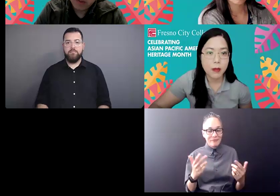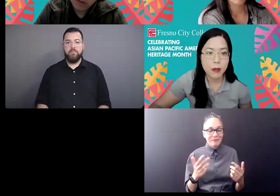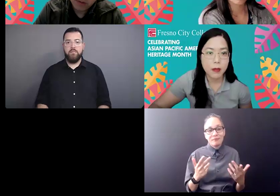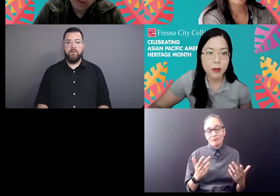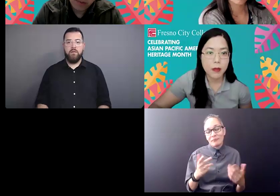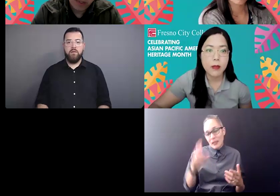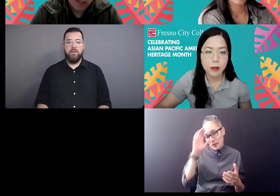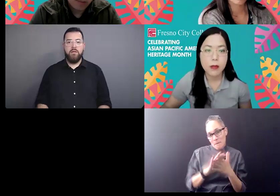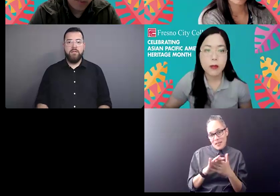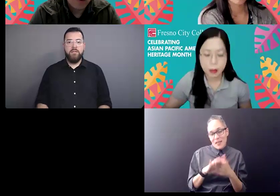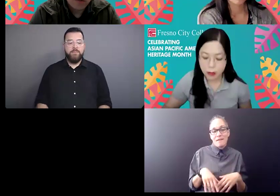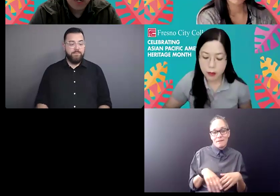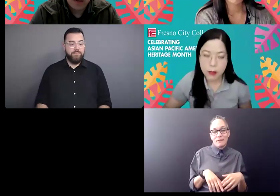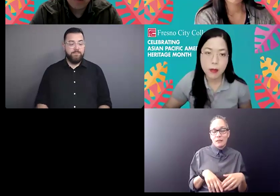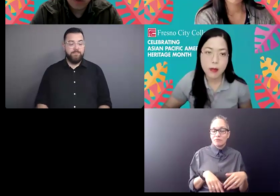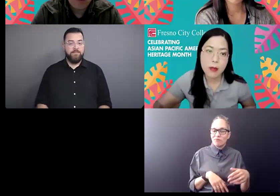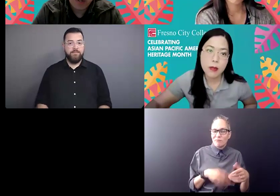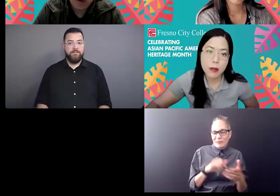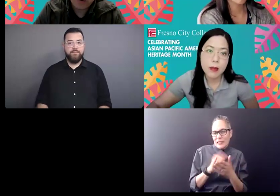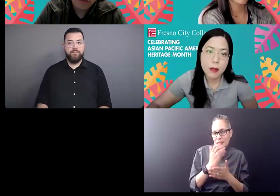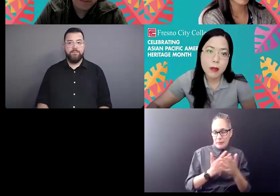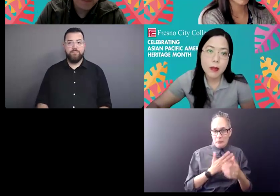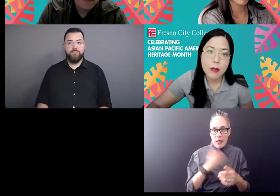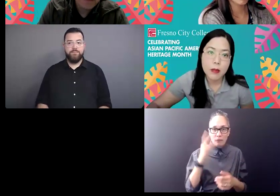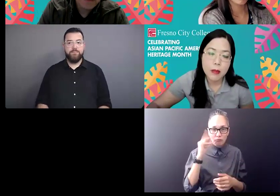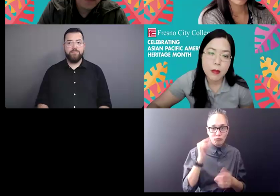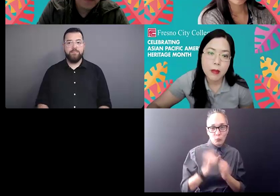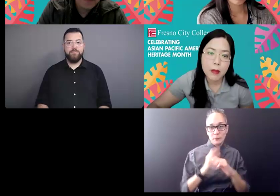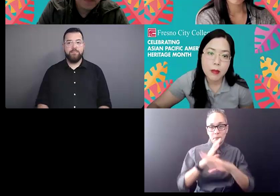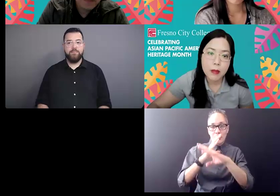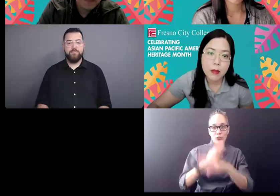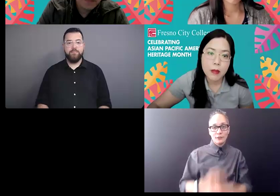just I believe like these two are some of the barriers that I've encountered.